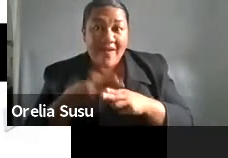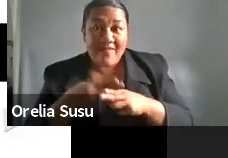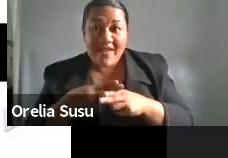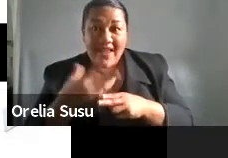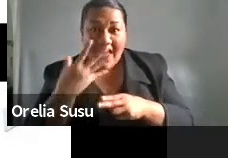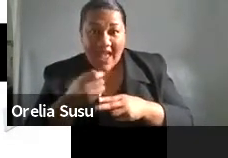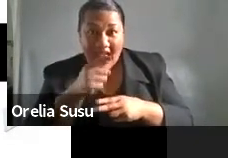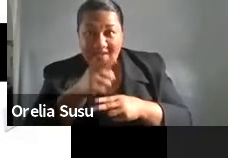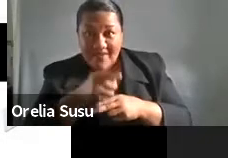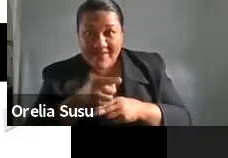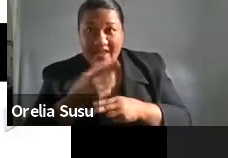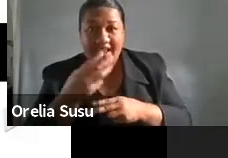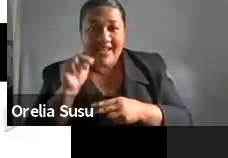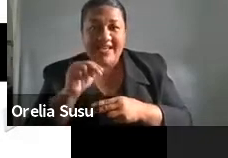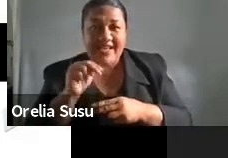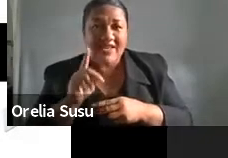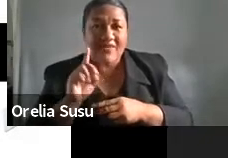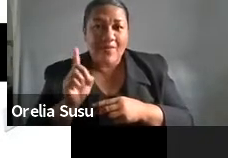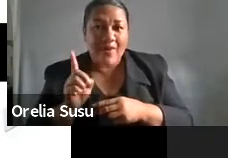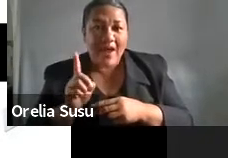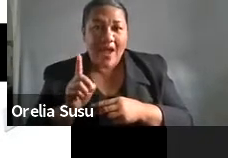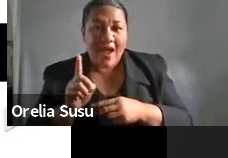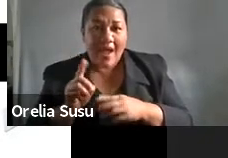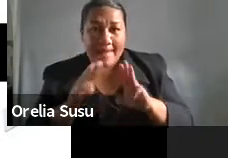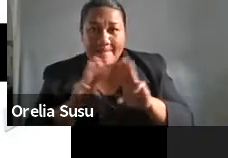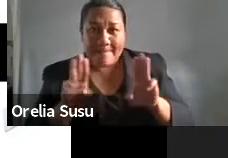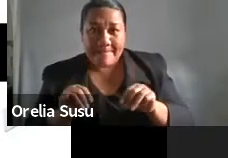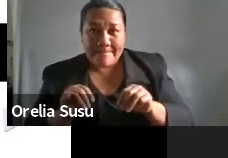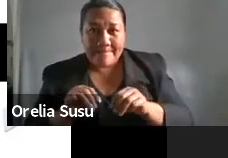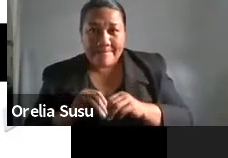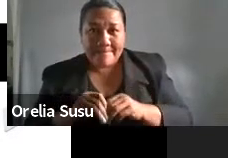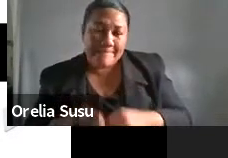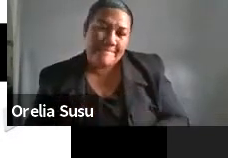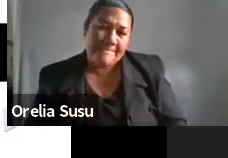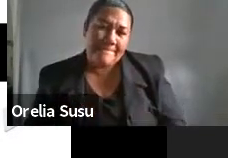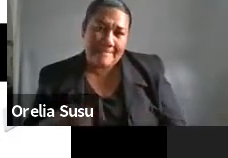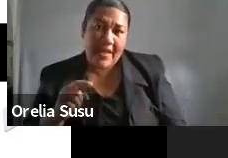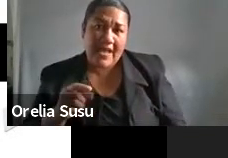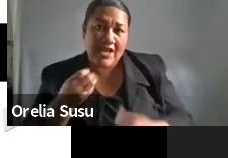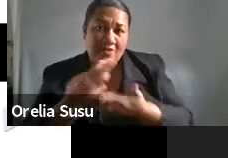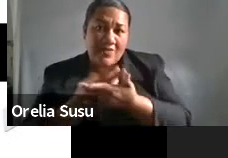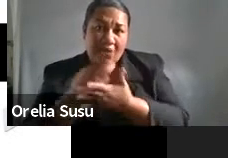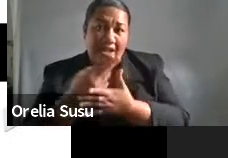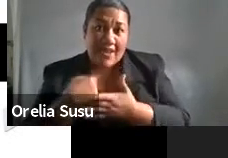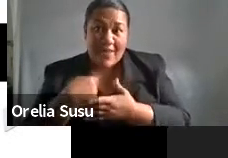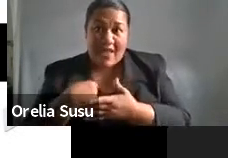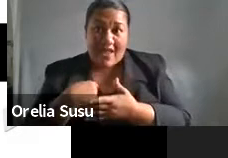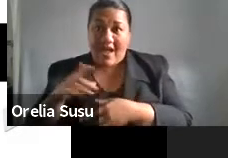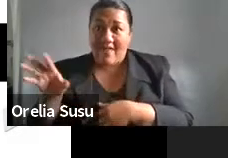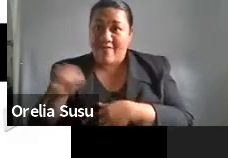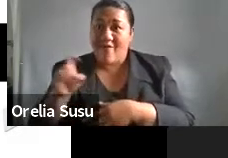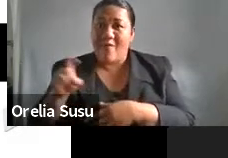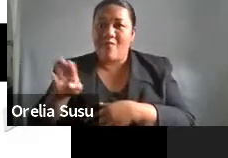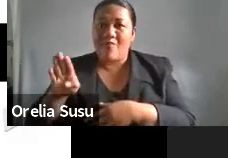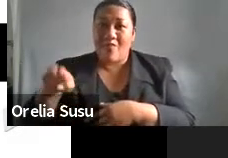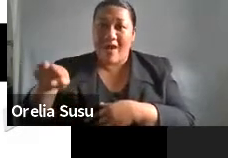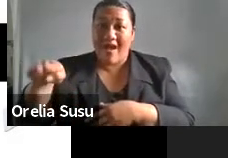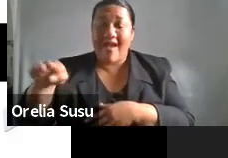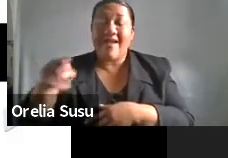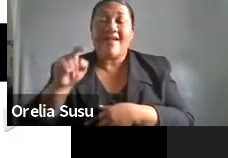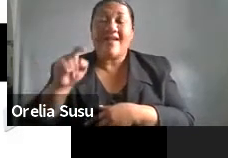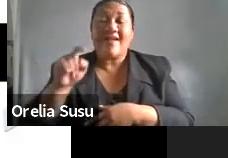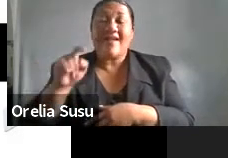unique met that is actually from my my where I'm from from war. So this is a